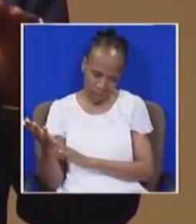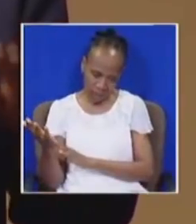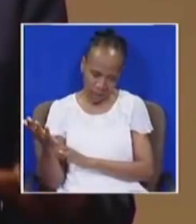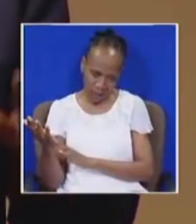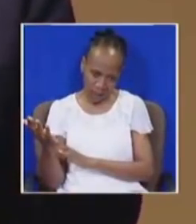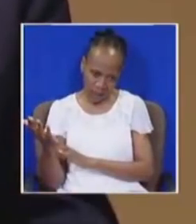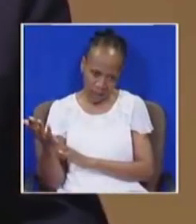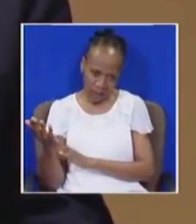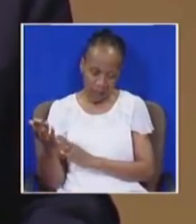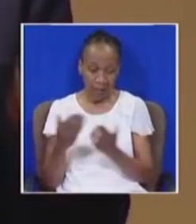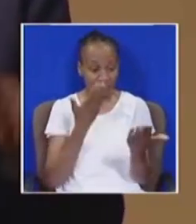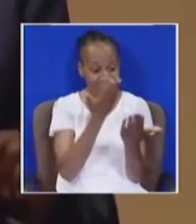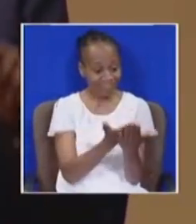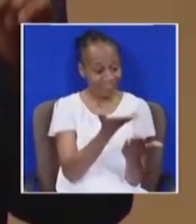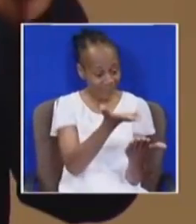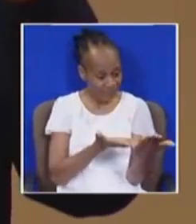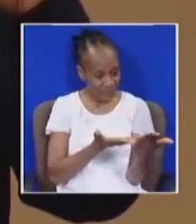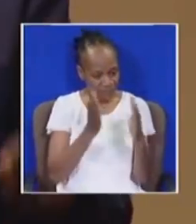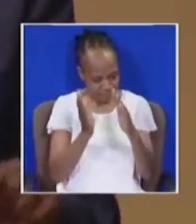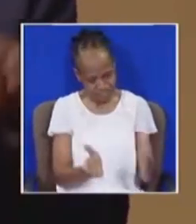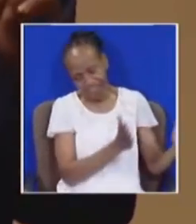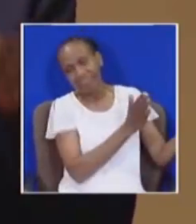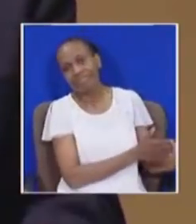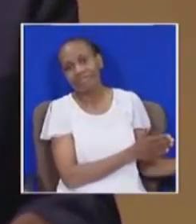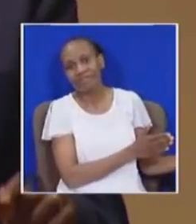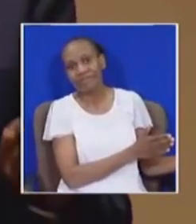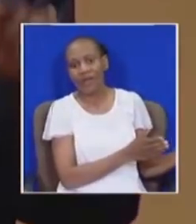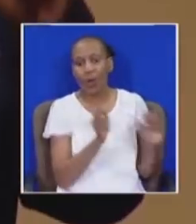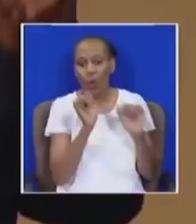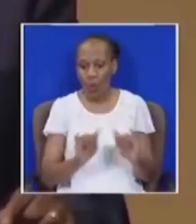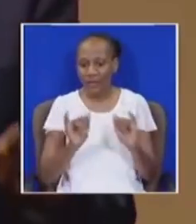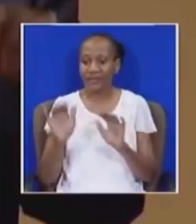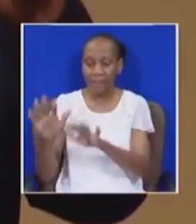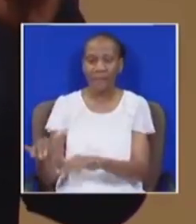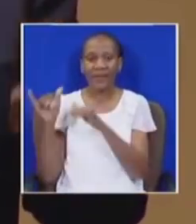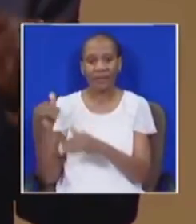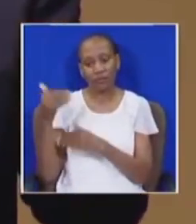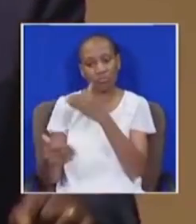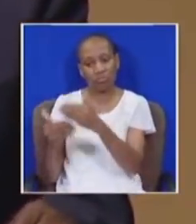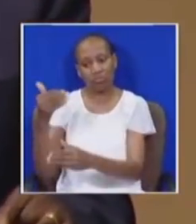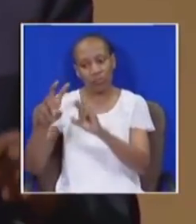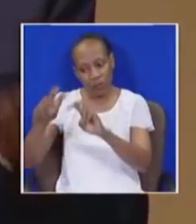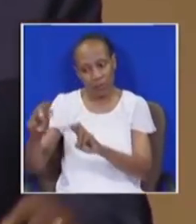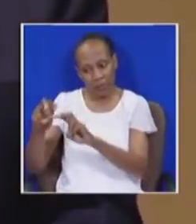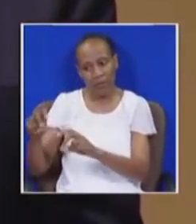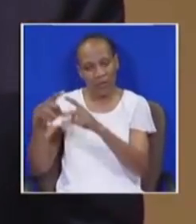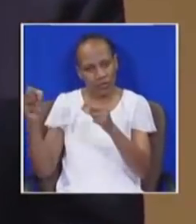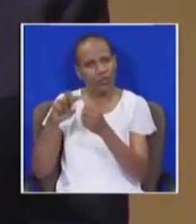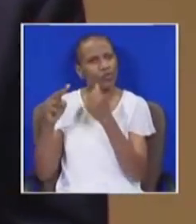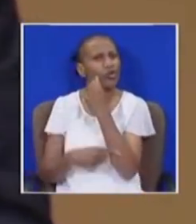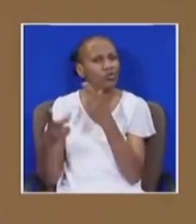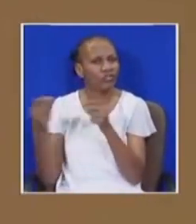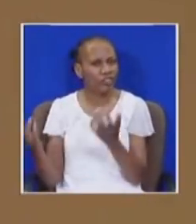put this motion aside so that the investigation by Parliament can reach its logical conclusion. Thank you very